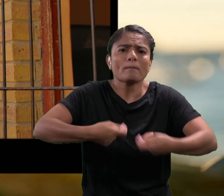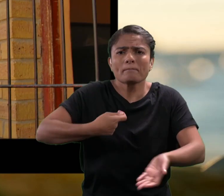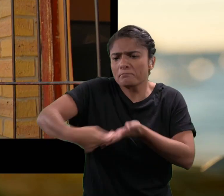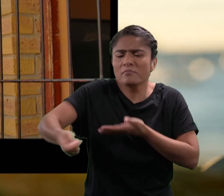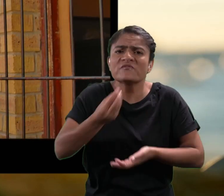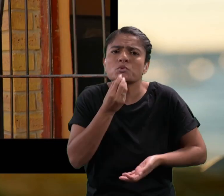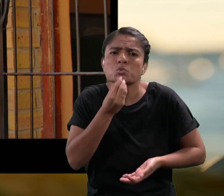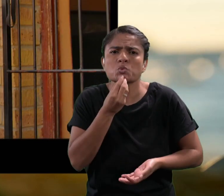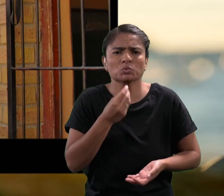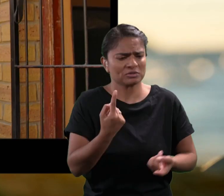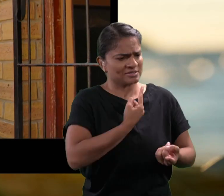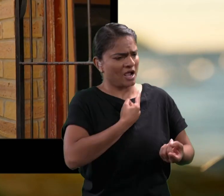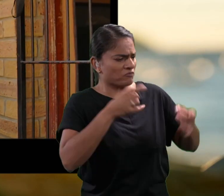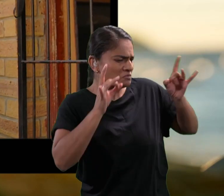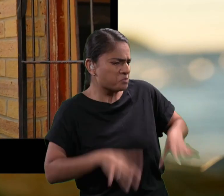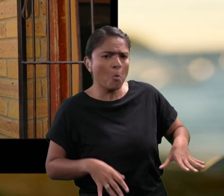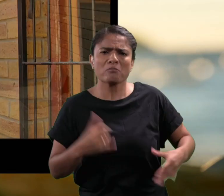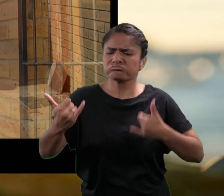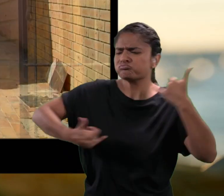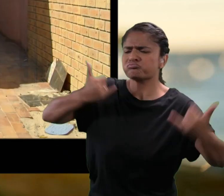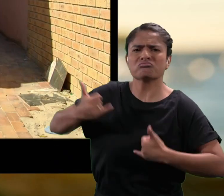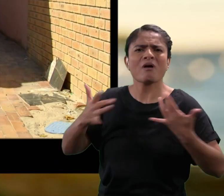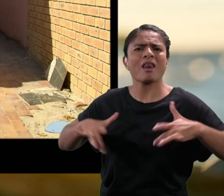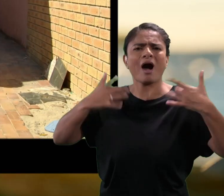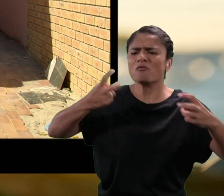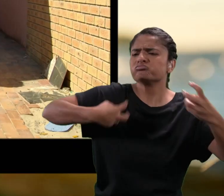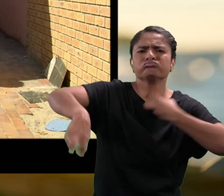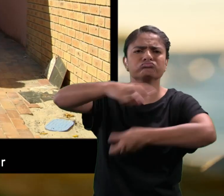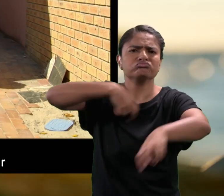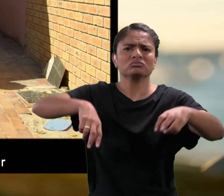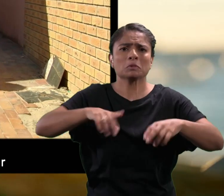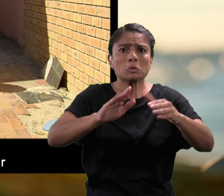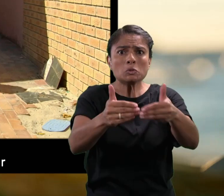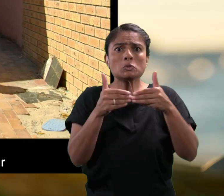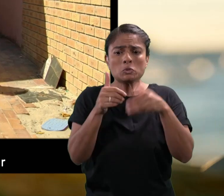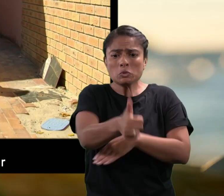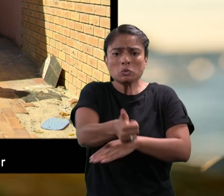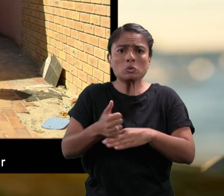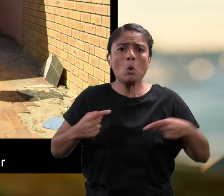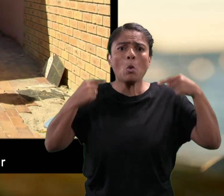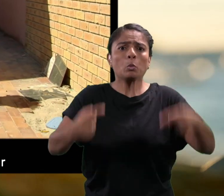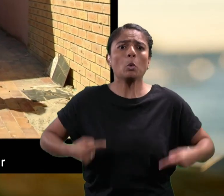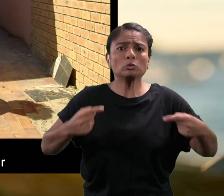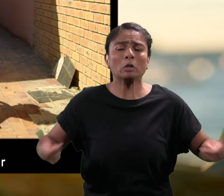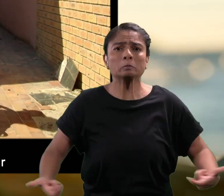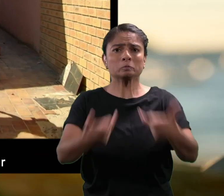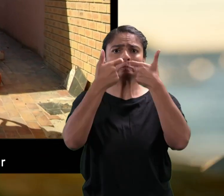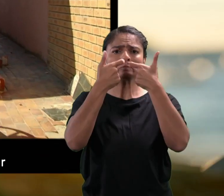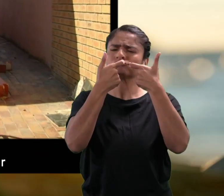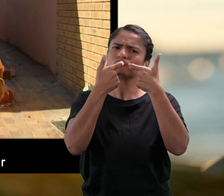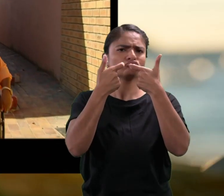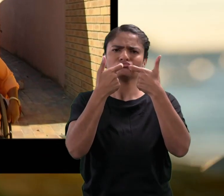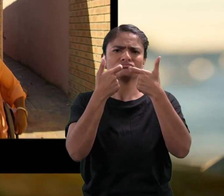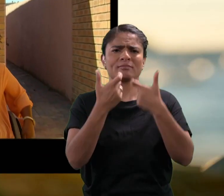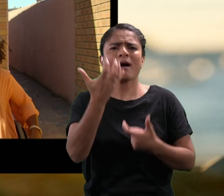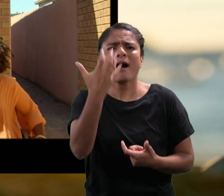like ngakuzikhupha uzivise kamandi, you know, enjoy life and suzilimitha, you know, uthi you hayi ndiphelele kule